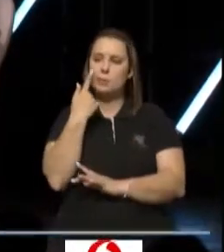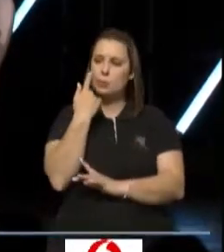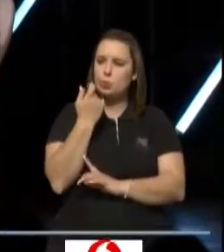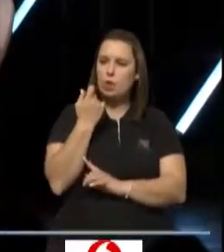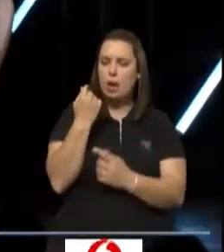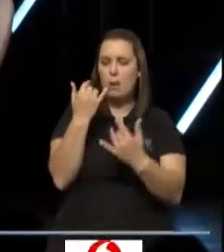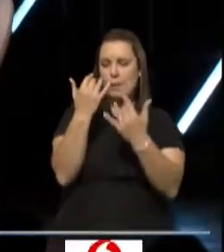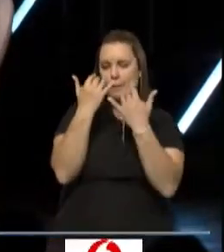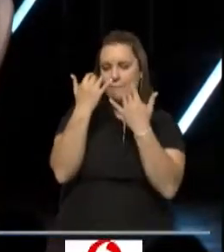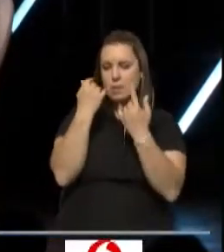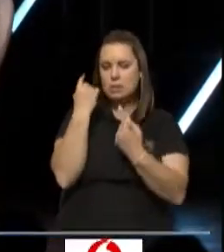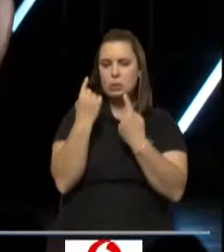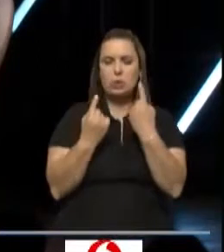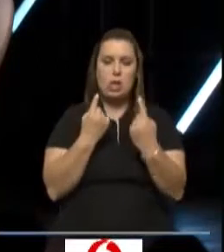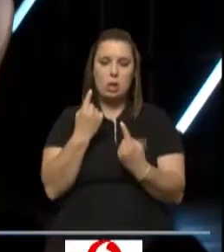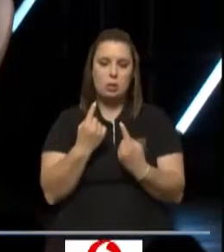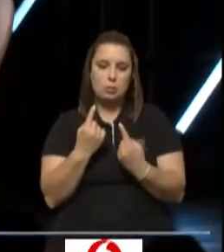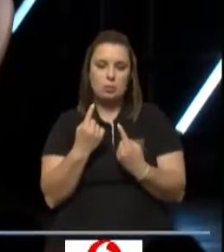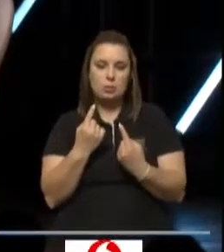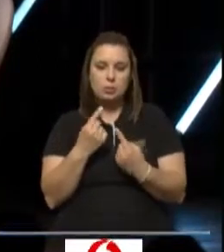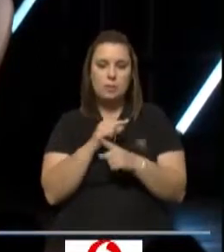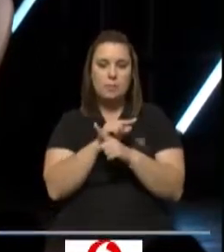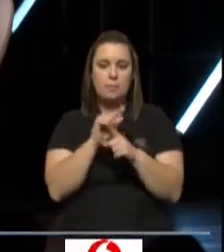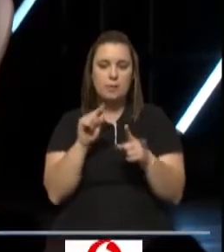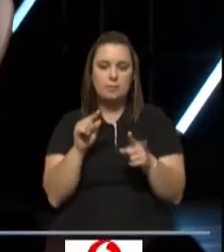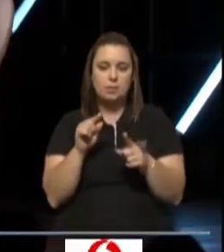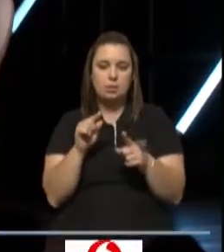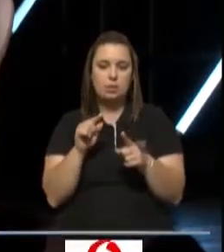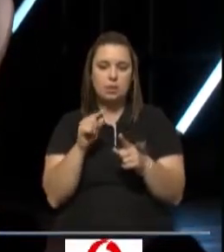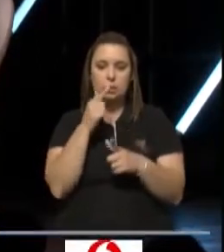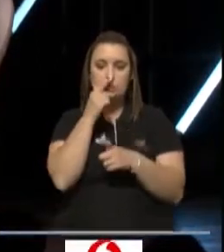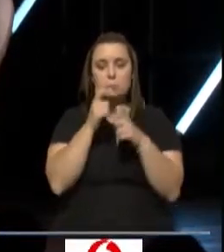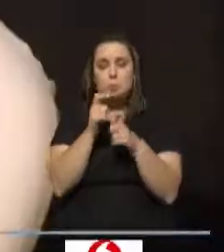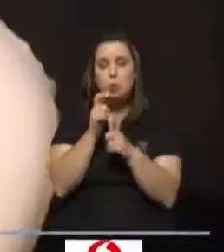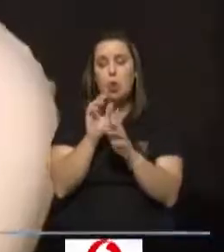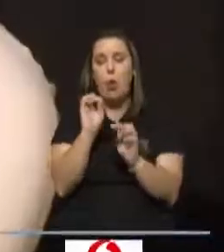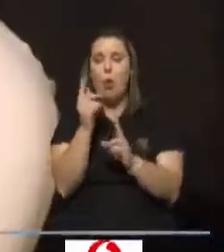How do you react to the words of the Minister of